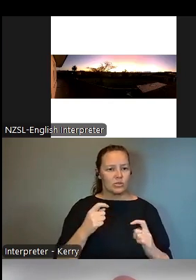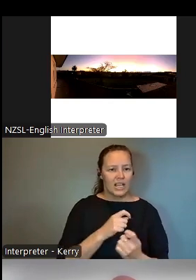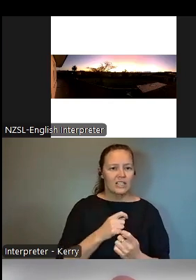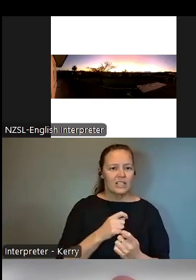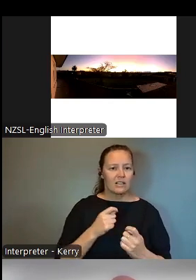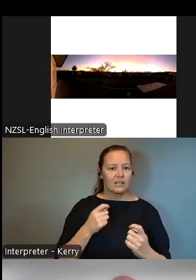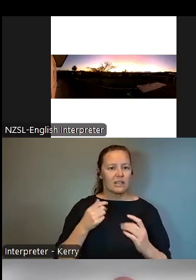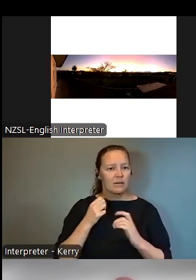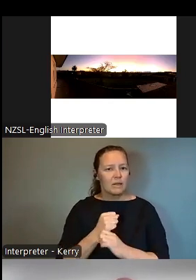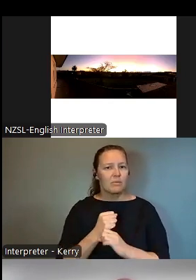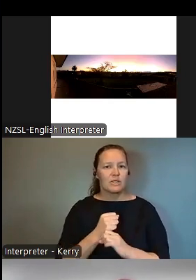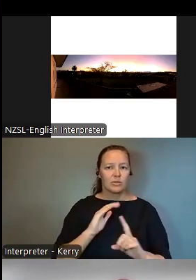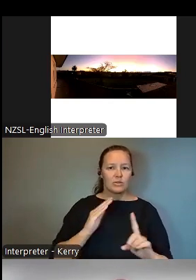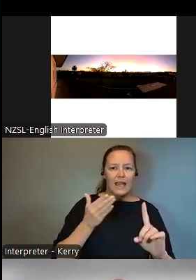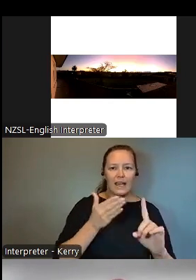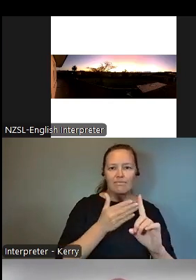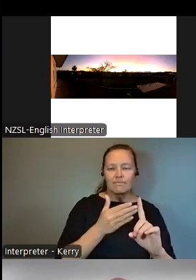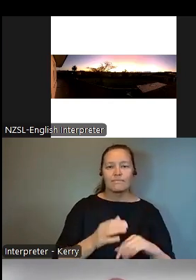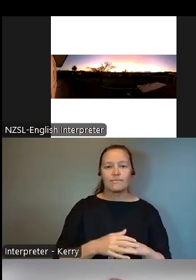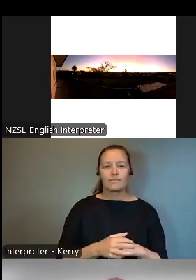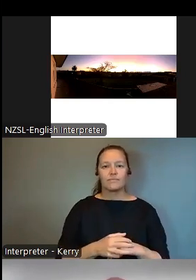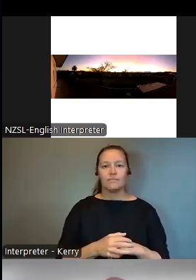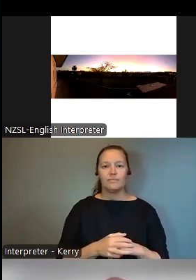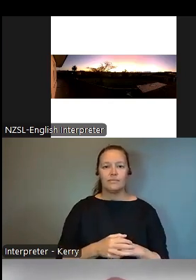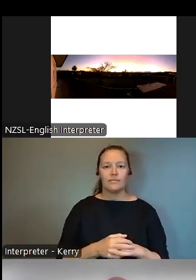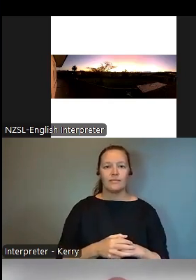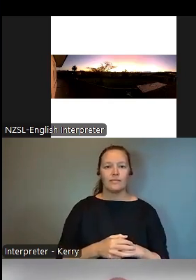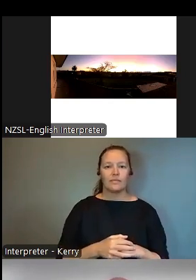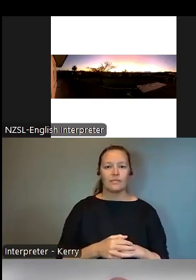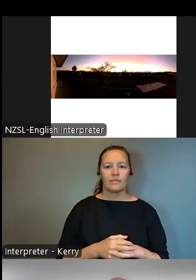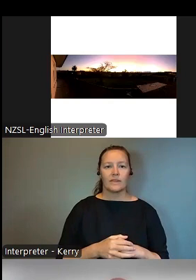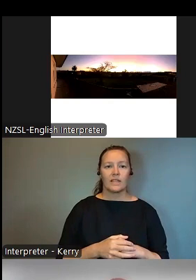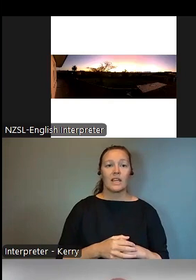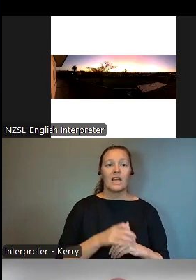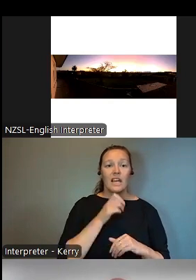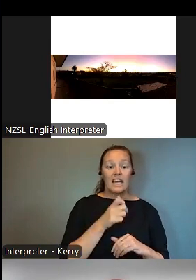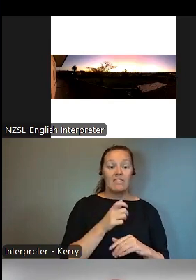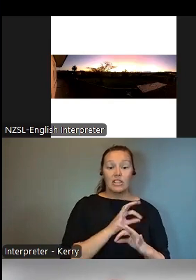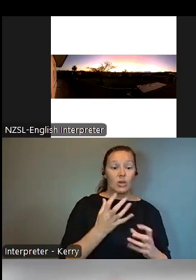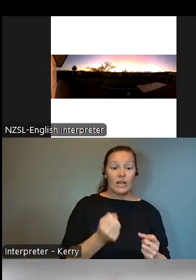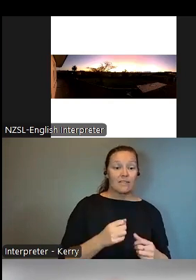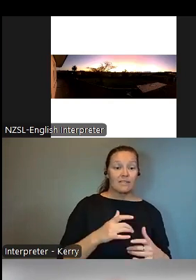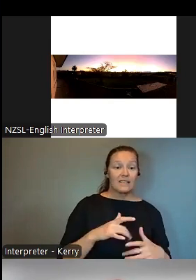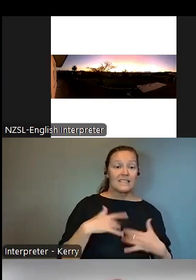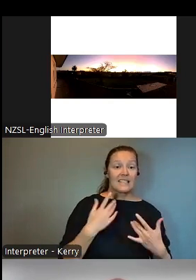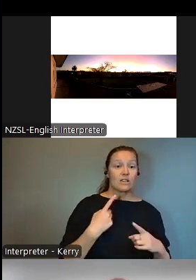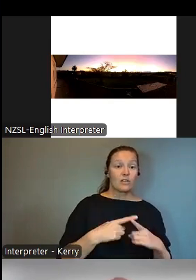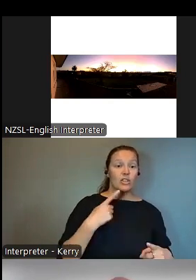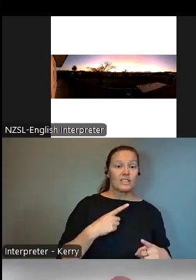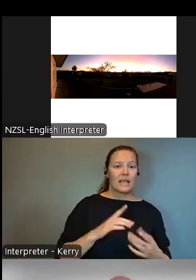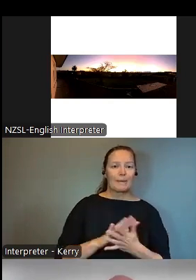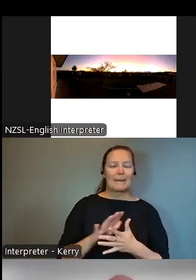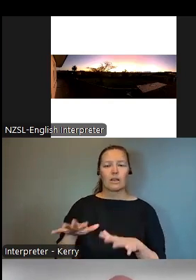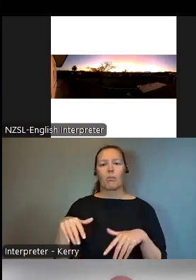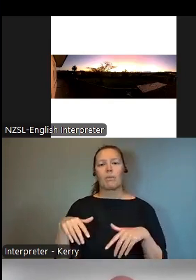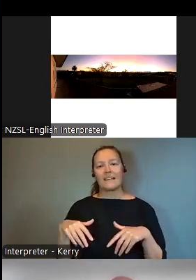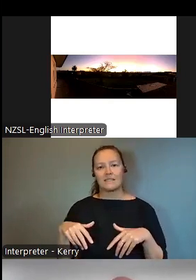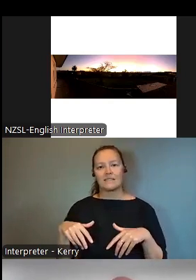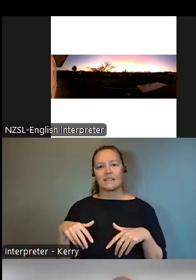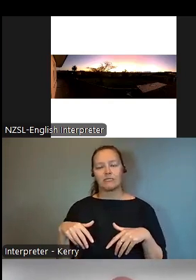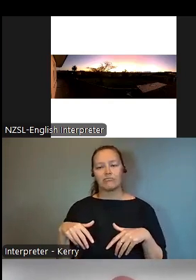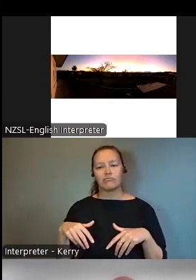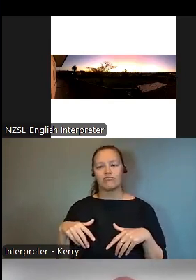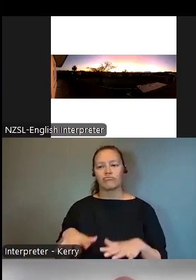mission. The opposite of a sense of urgency is complacency. And complacency just doesn't produce